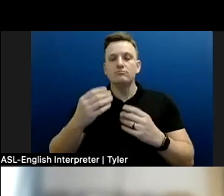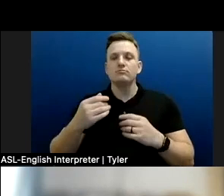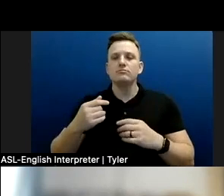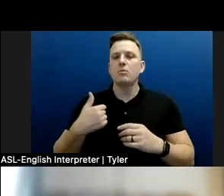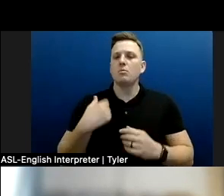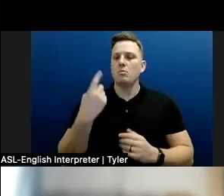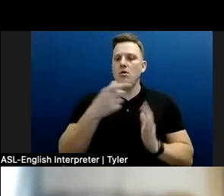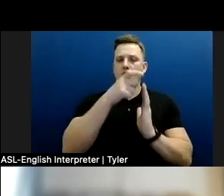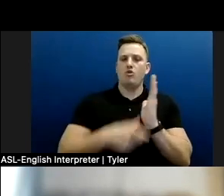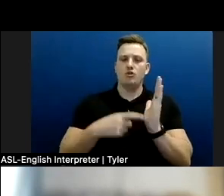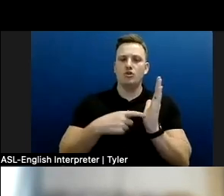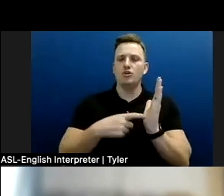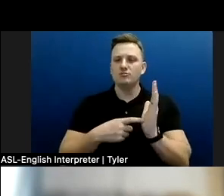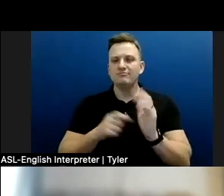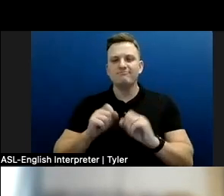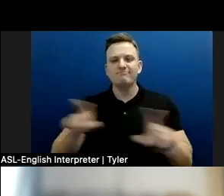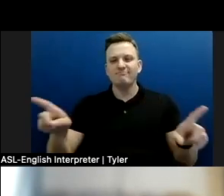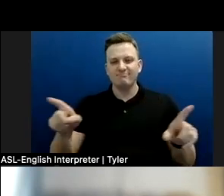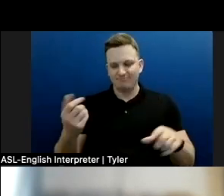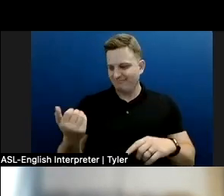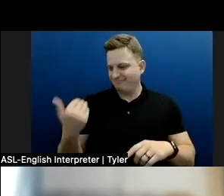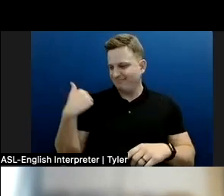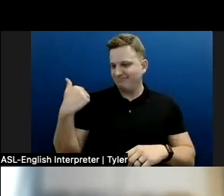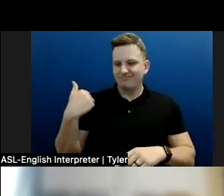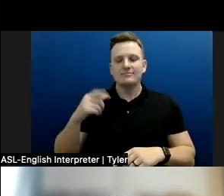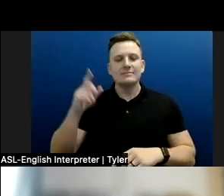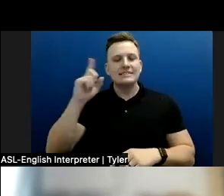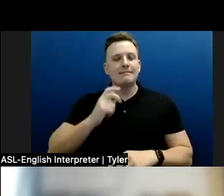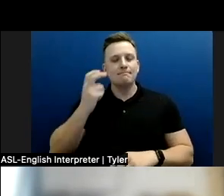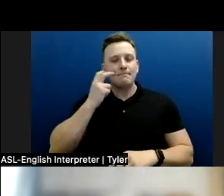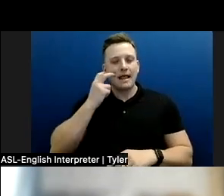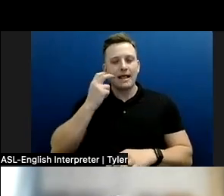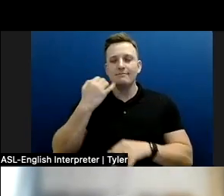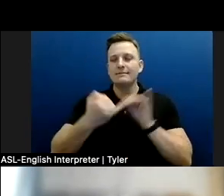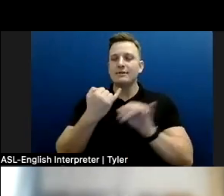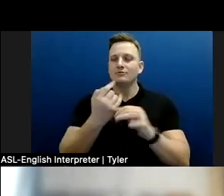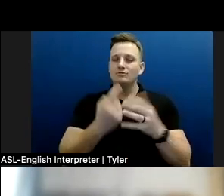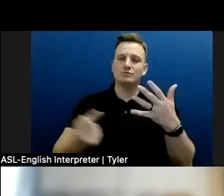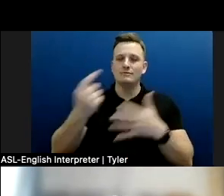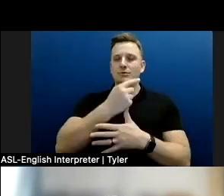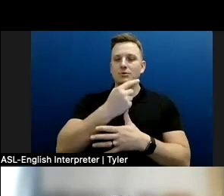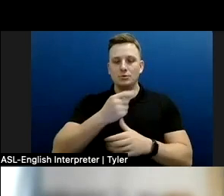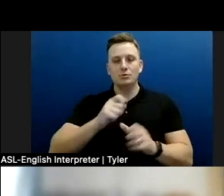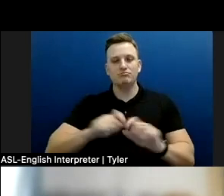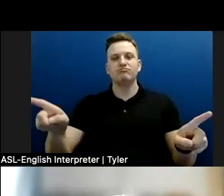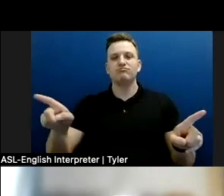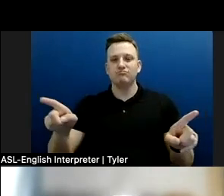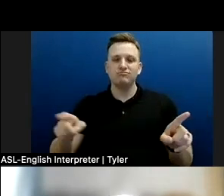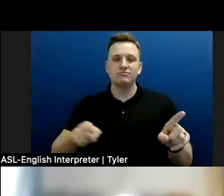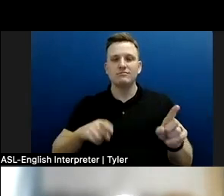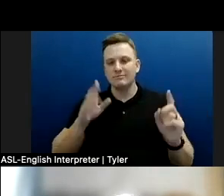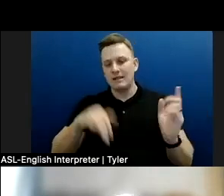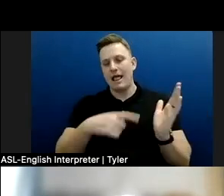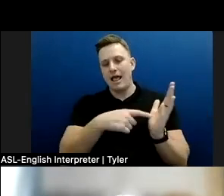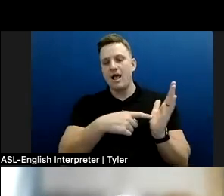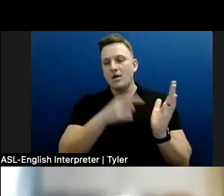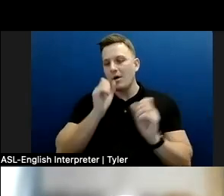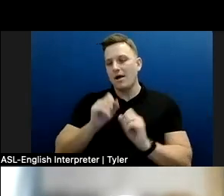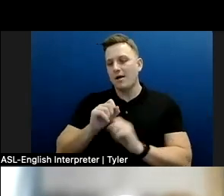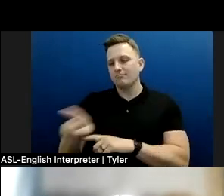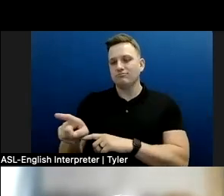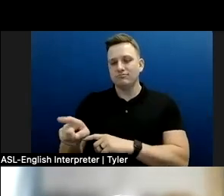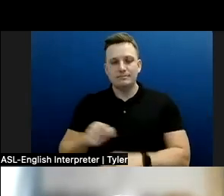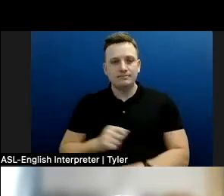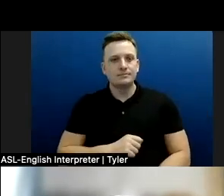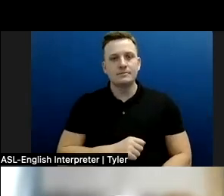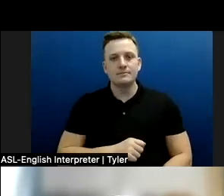number of years ago, and you can follow up all of those references. But now when we